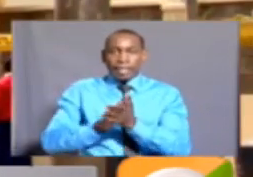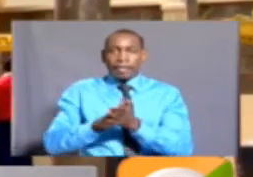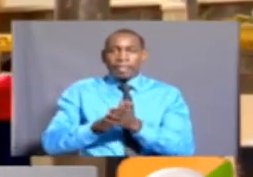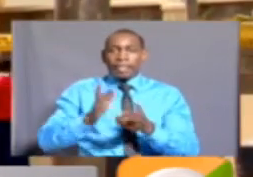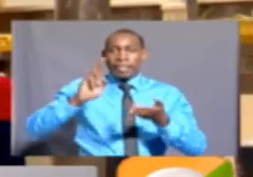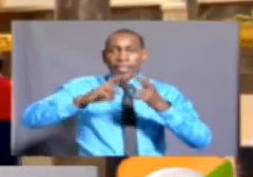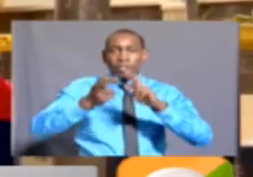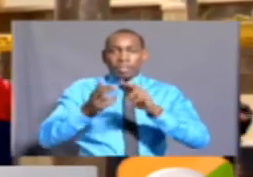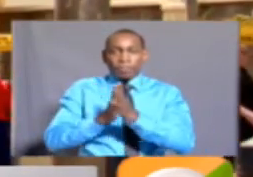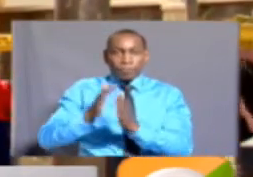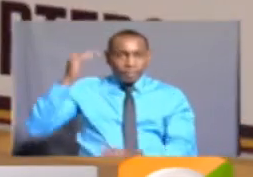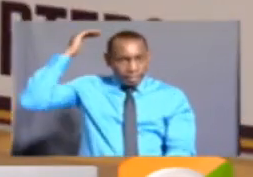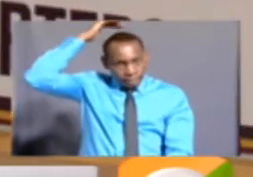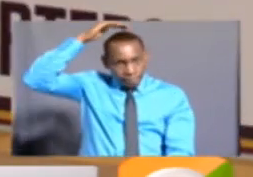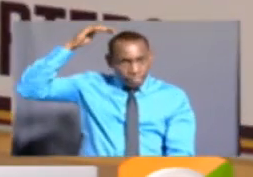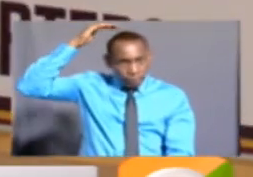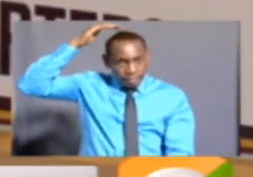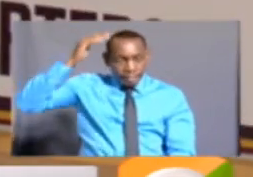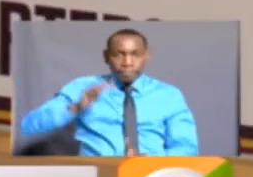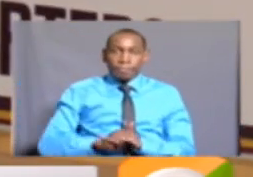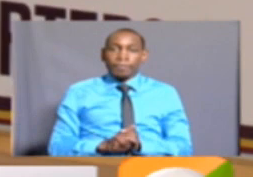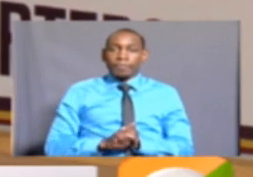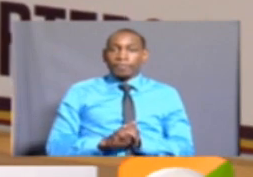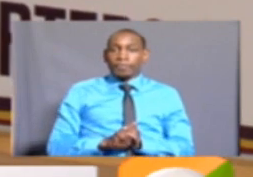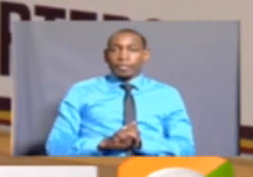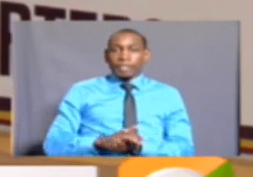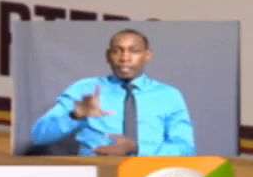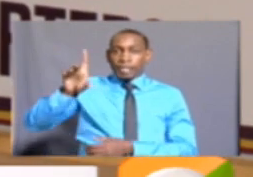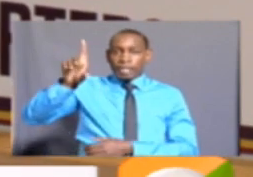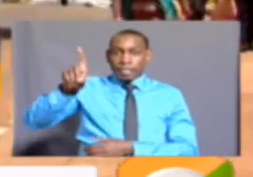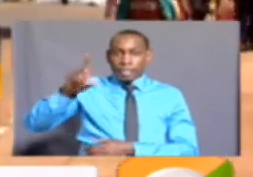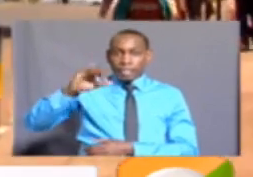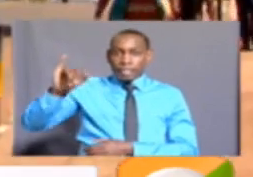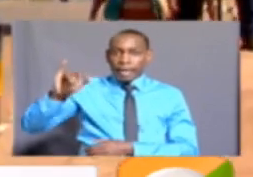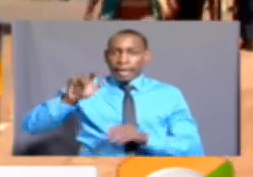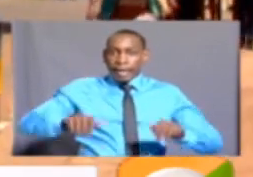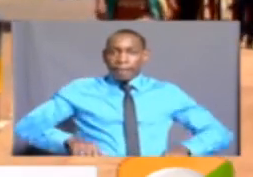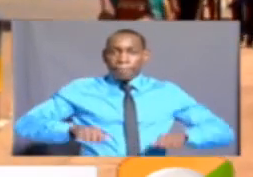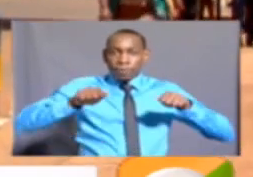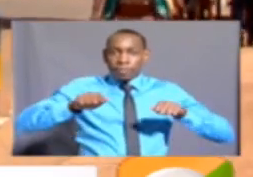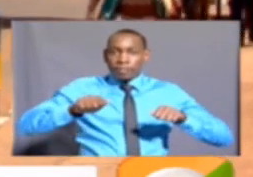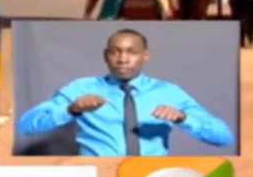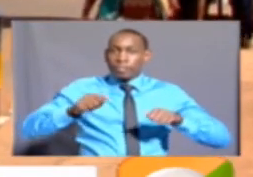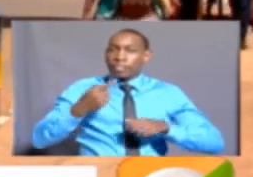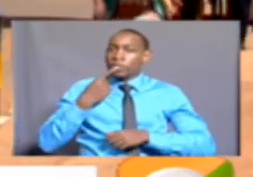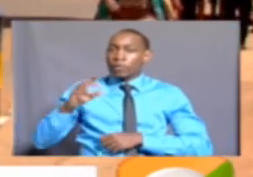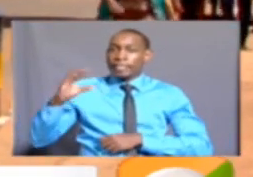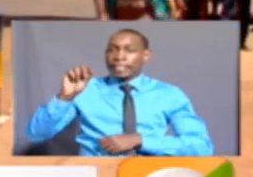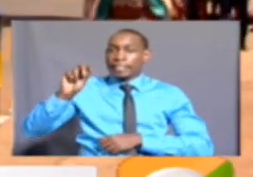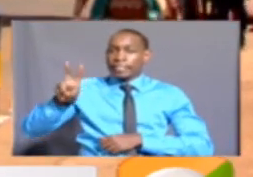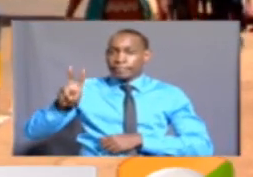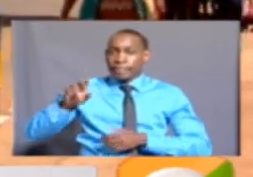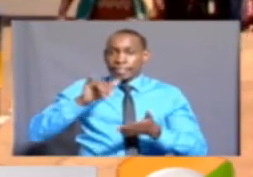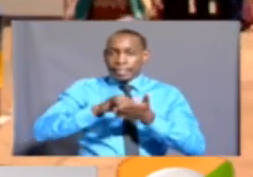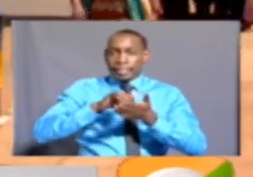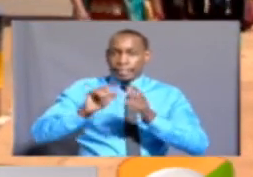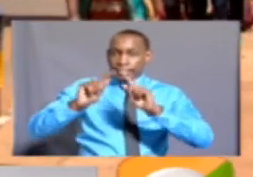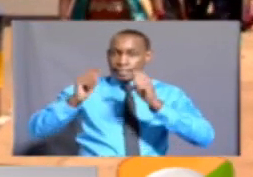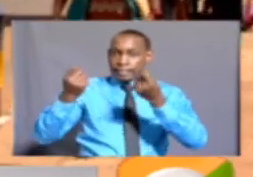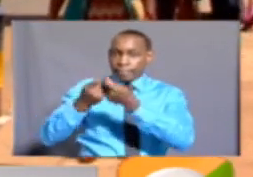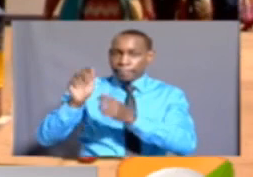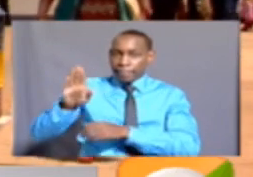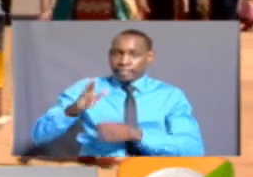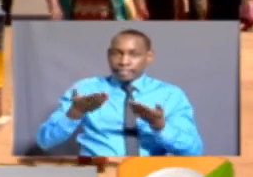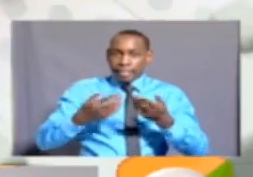ties with the United Arab Emirates. Director of Criminal Investigation George Kinoti told Citizen TV that his team